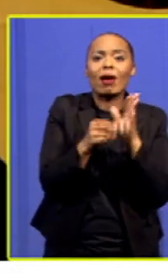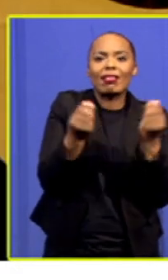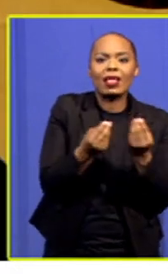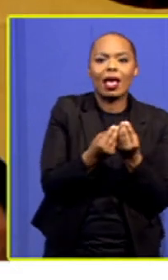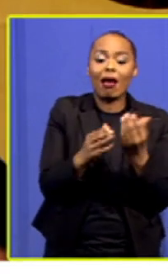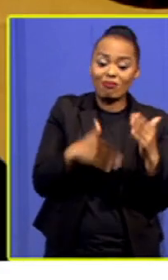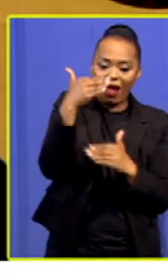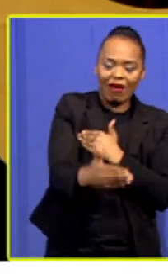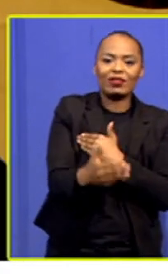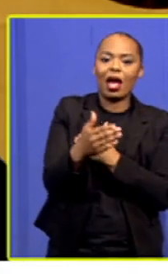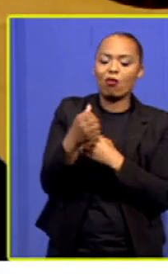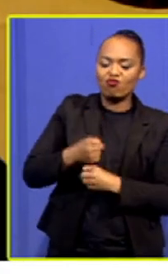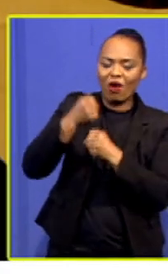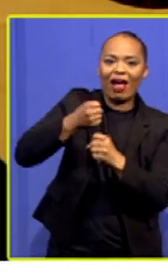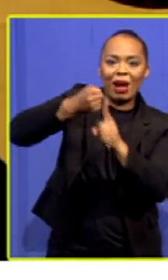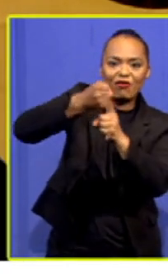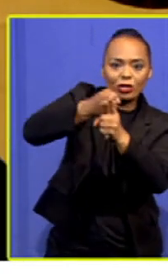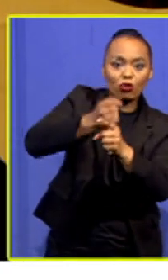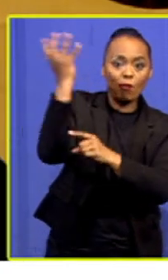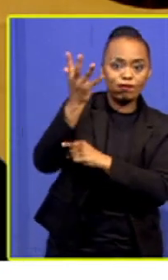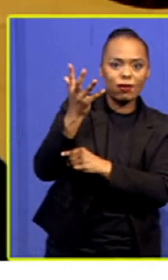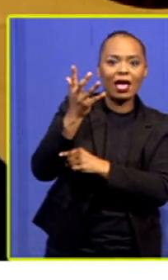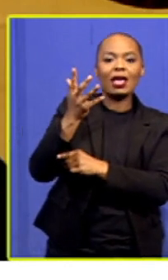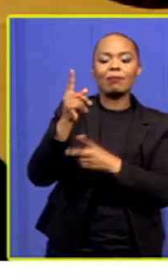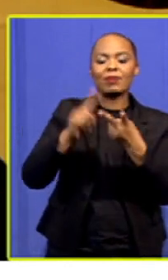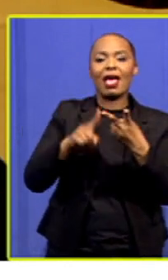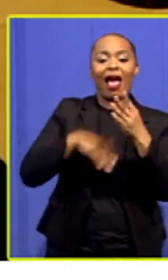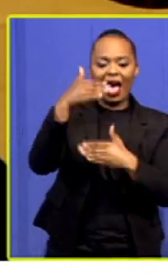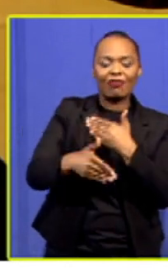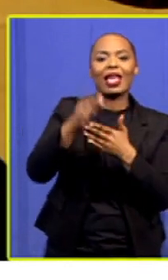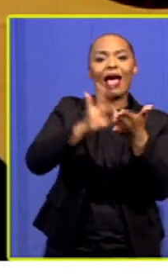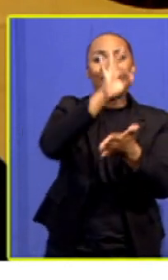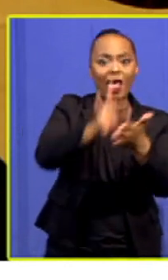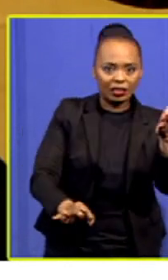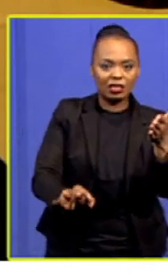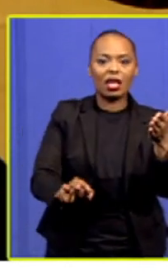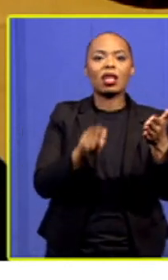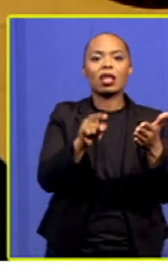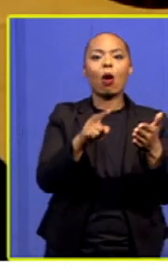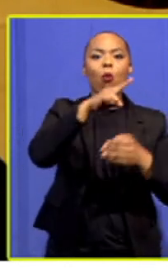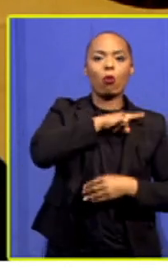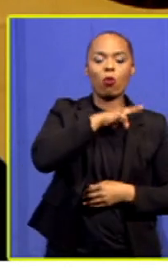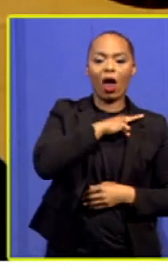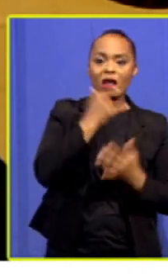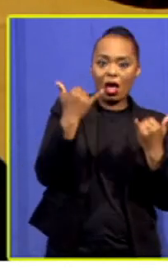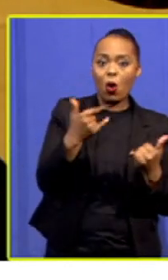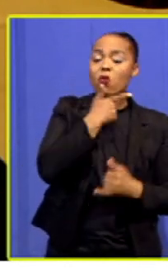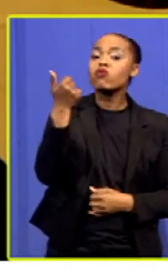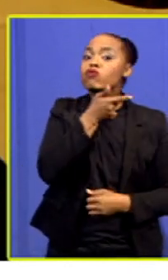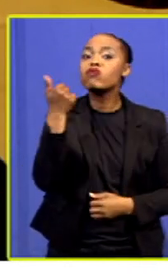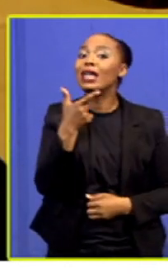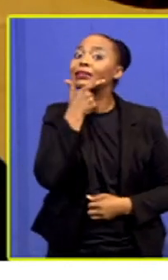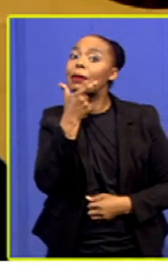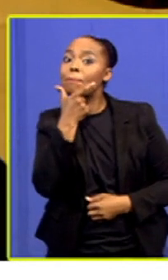these manifestos, post the elections, as we approach, as we'll be approaching the festive season, it will be